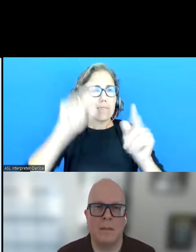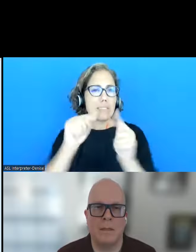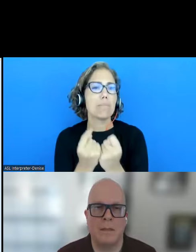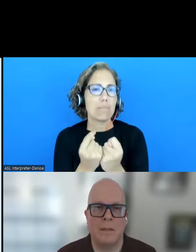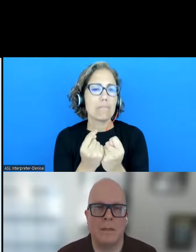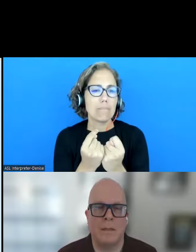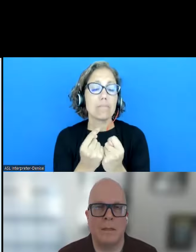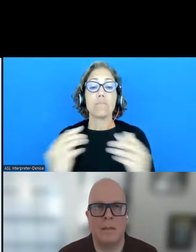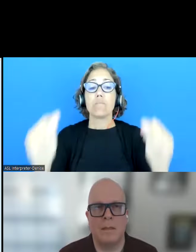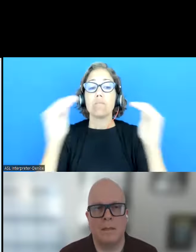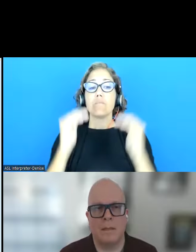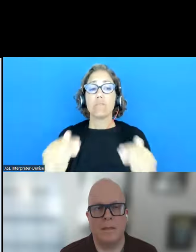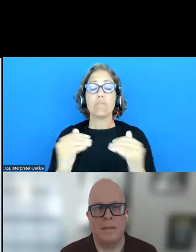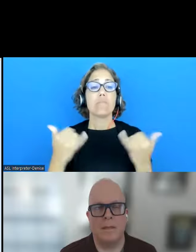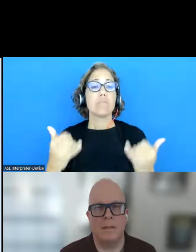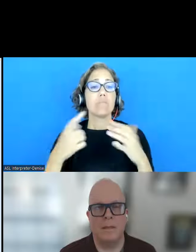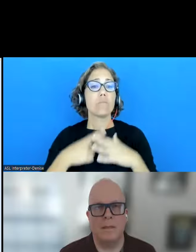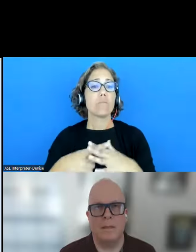So let's start